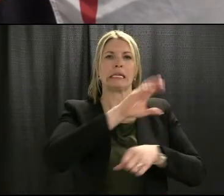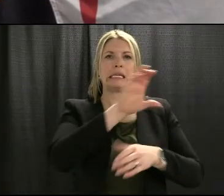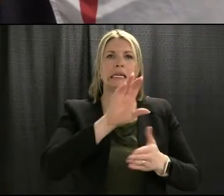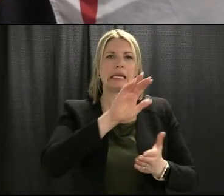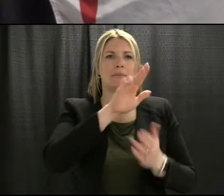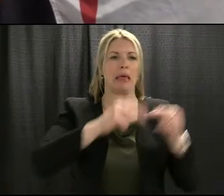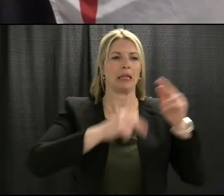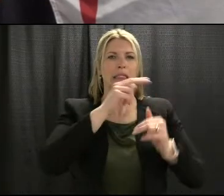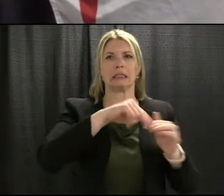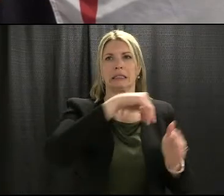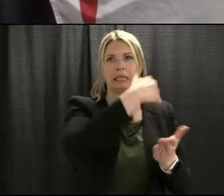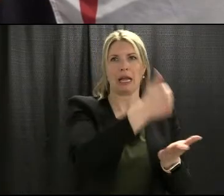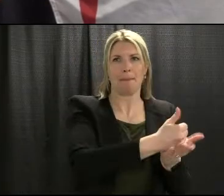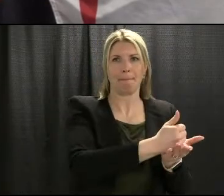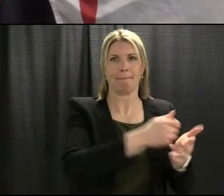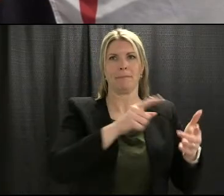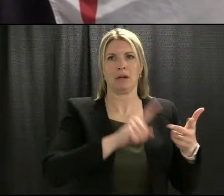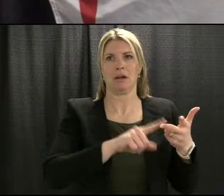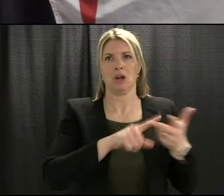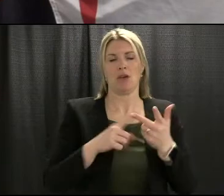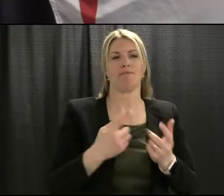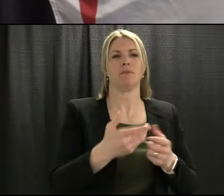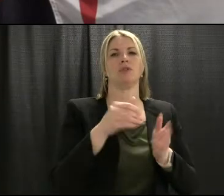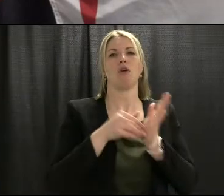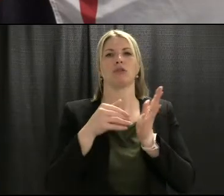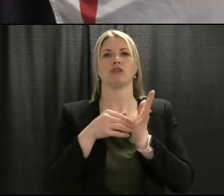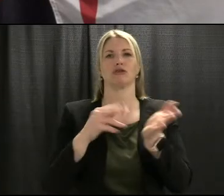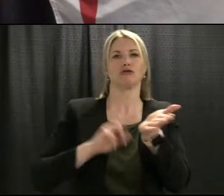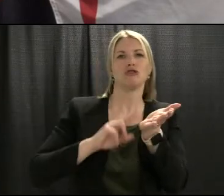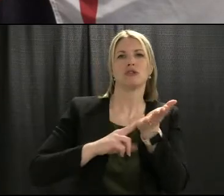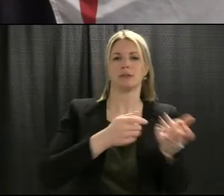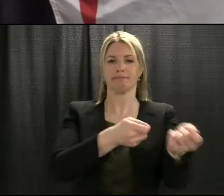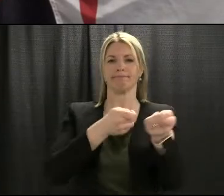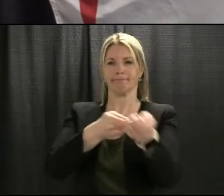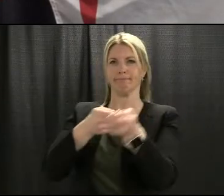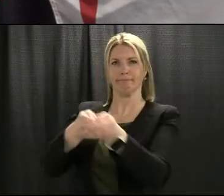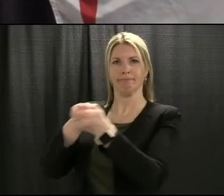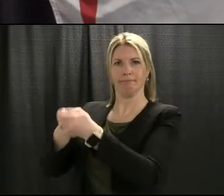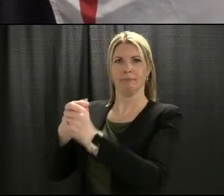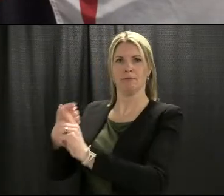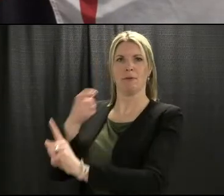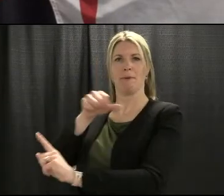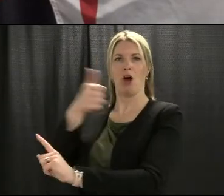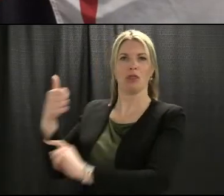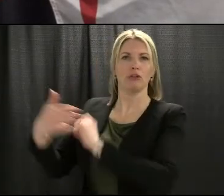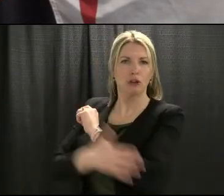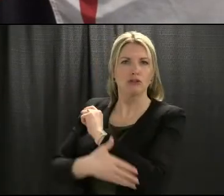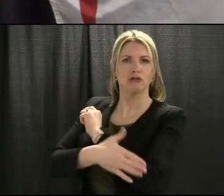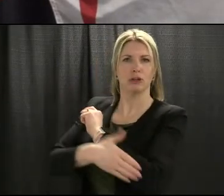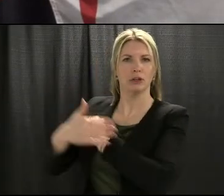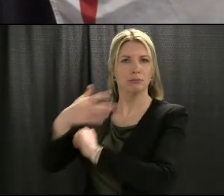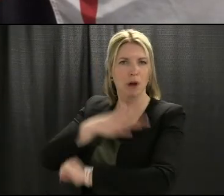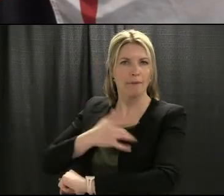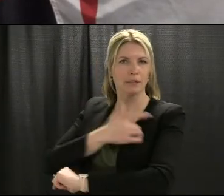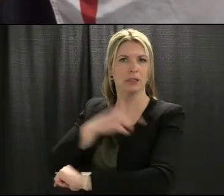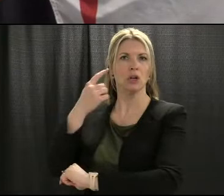initiatives for healthcare professionals, many of which are being funded through Budget